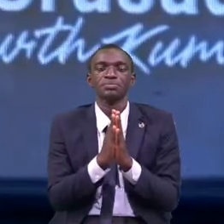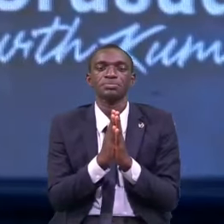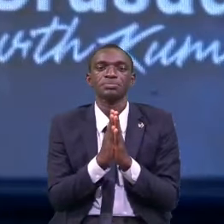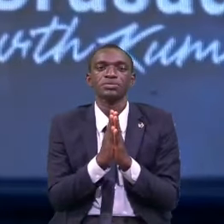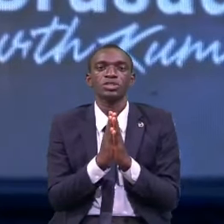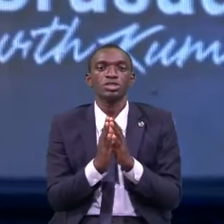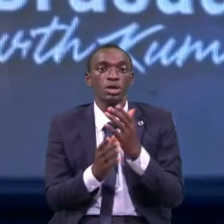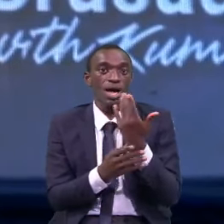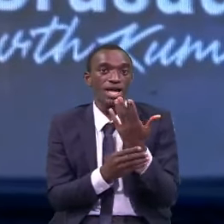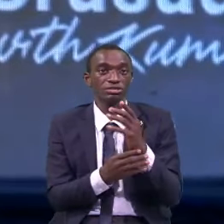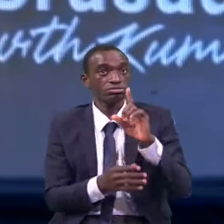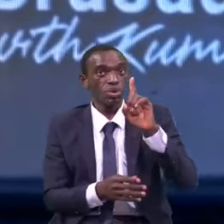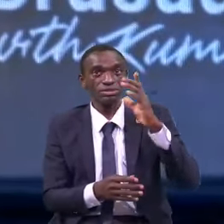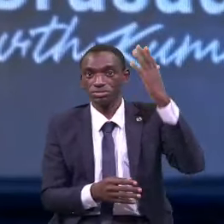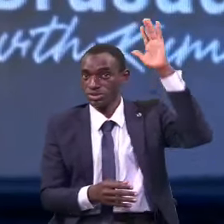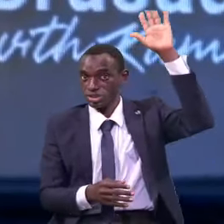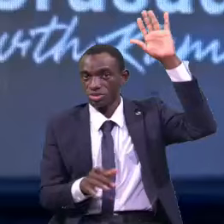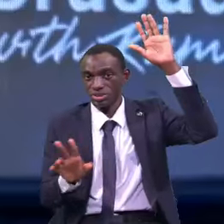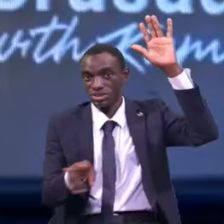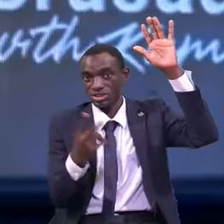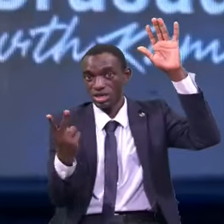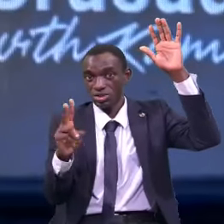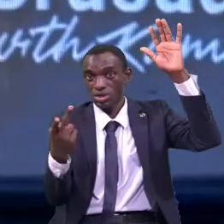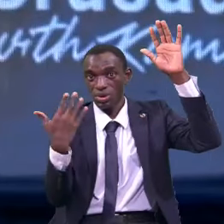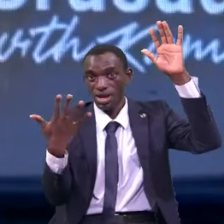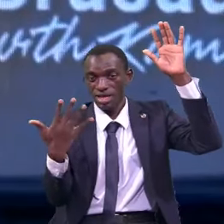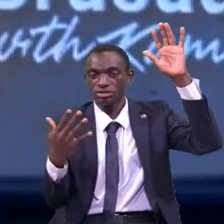Raise up one hand and lay the other hand where you have the challenge.